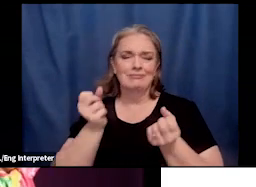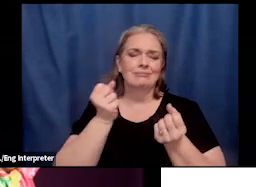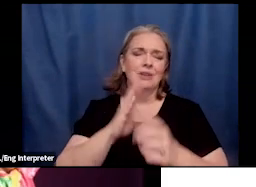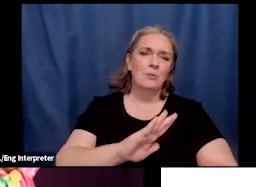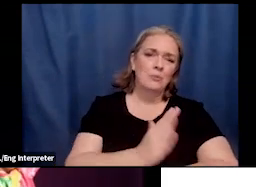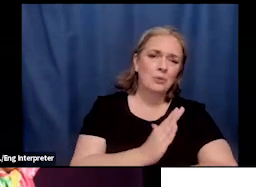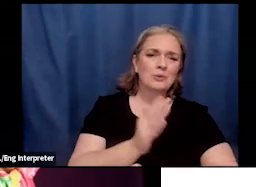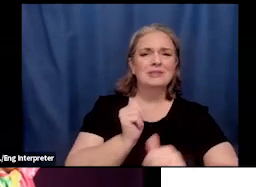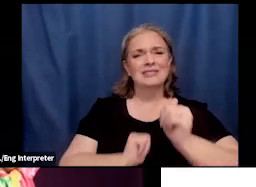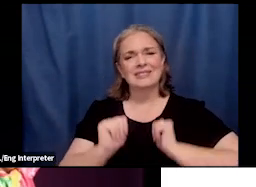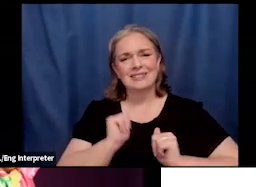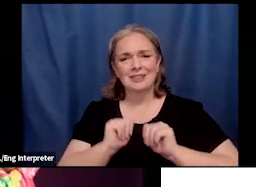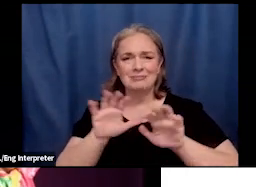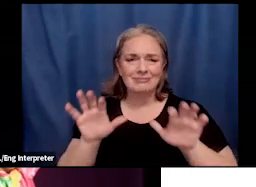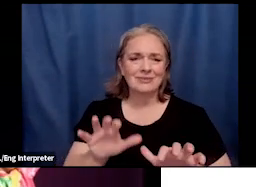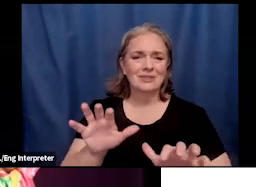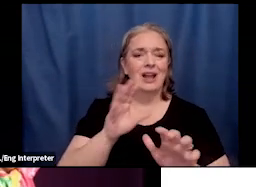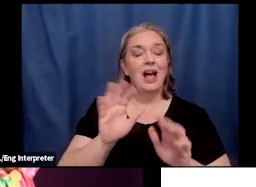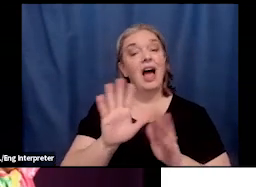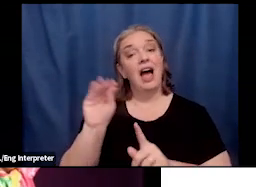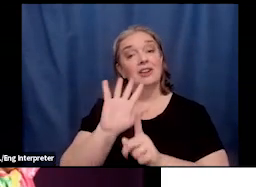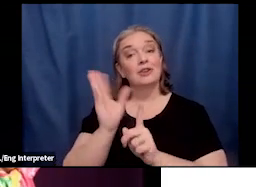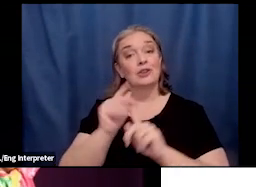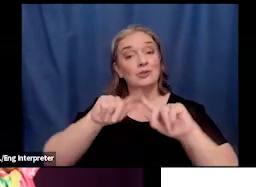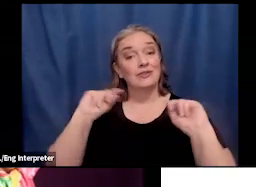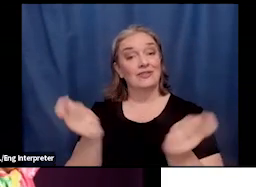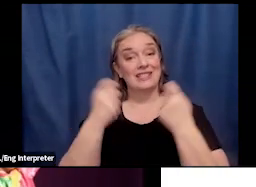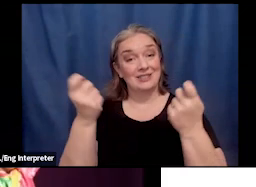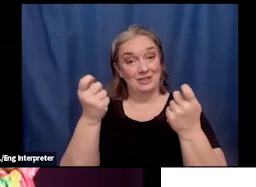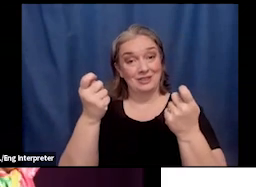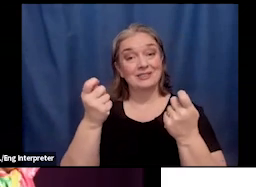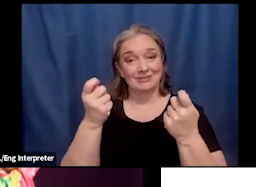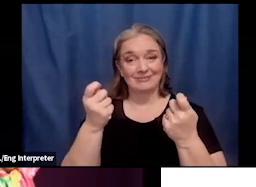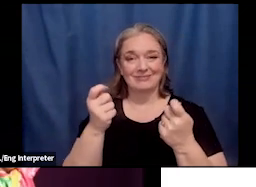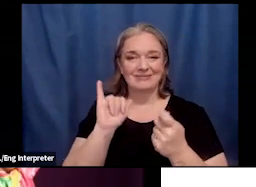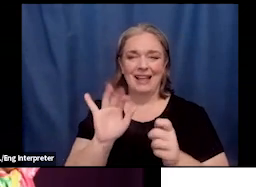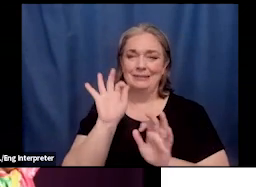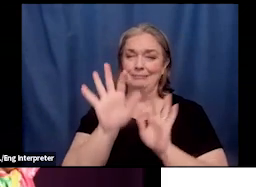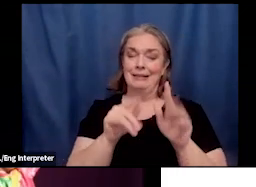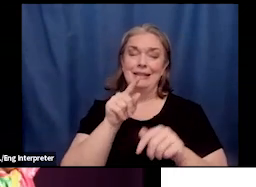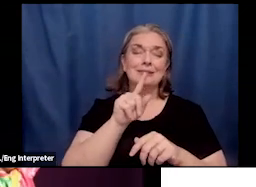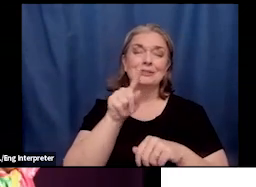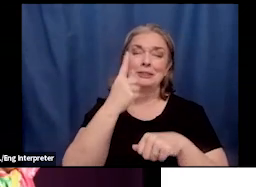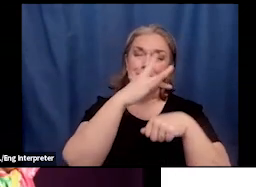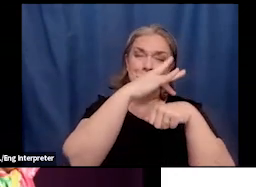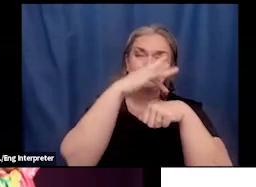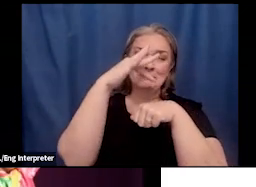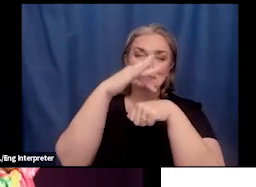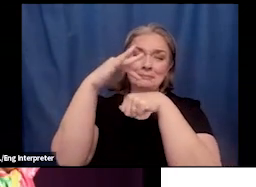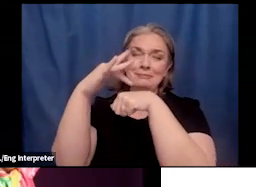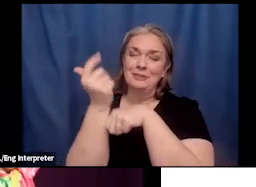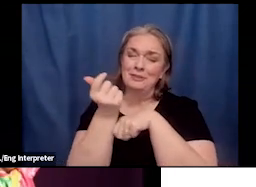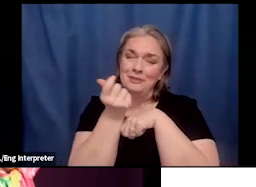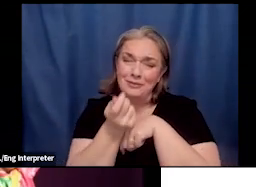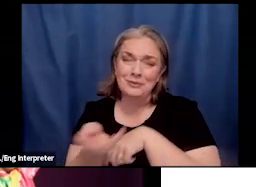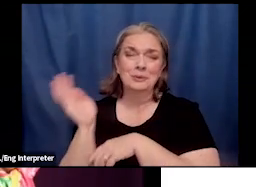theater performances, and cultural festivals, just to name a few. This is definitely giving the high level sort of summary of the kinds